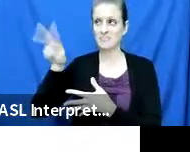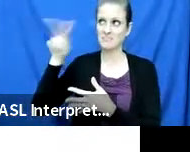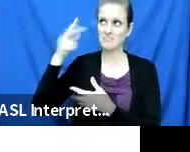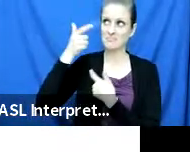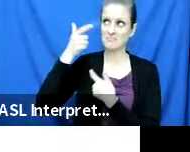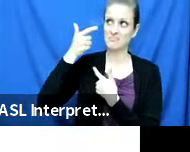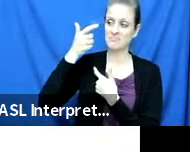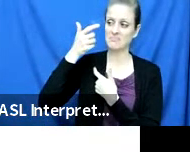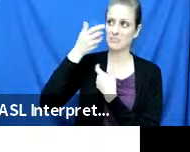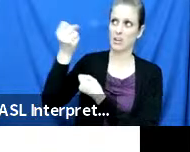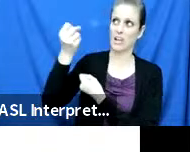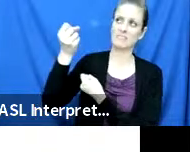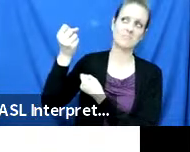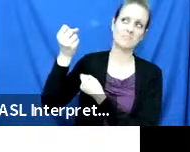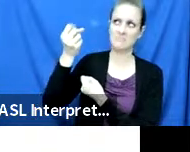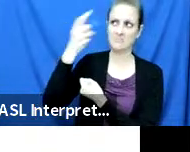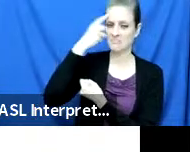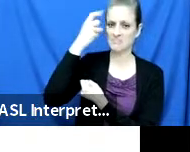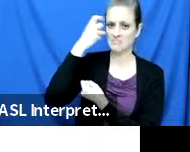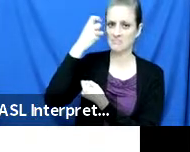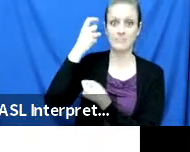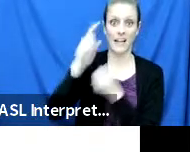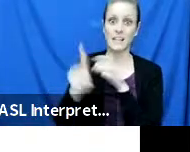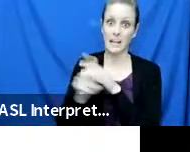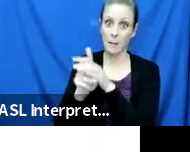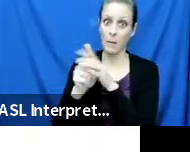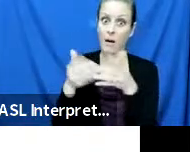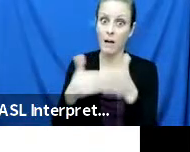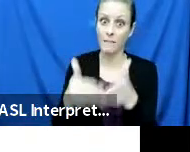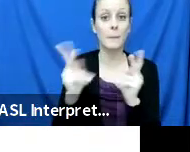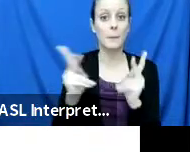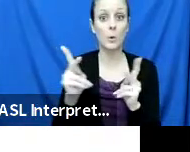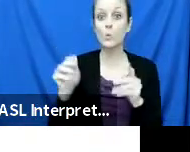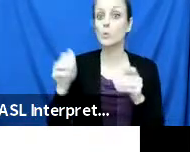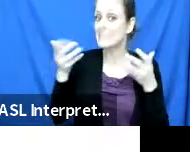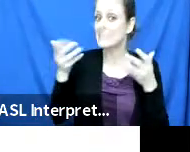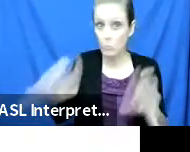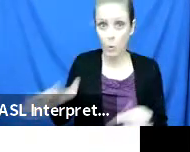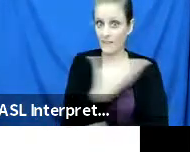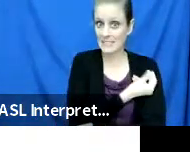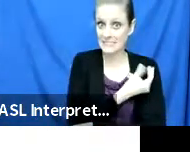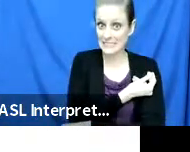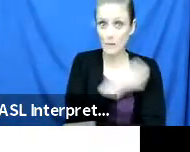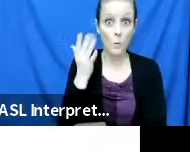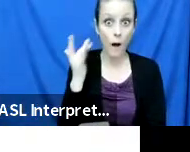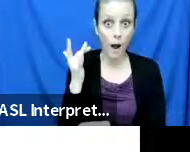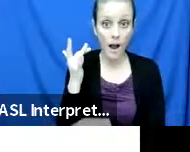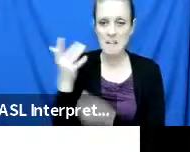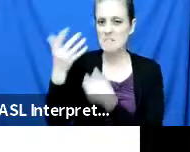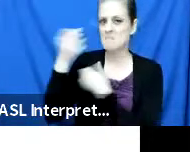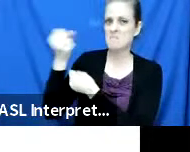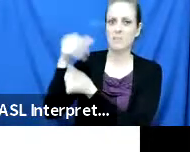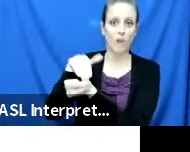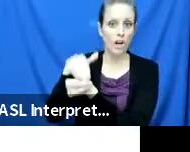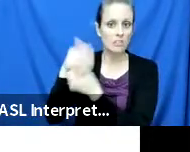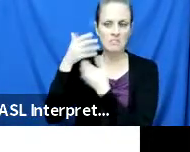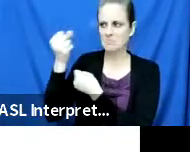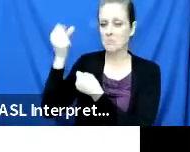people who decided not to get a vaccine, distrust of the government, doctors, and COVID information